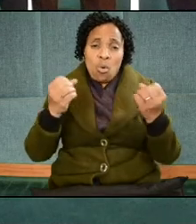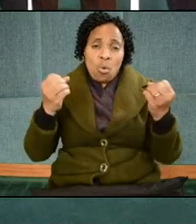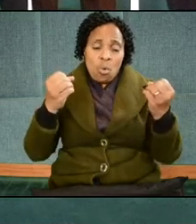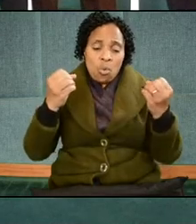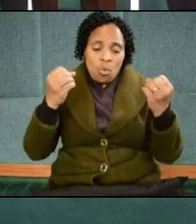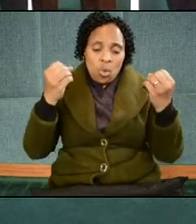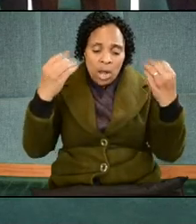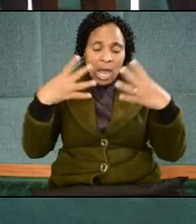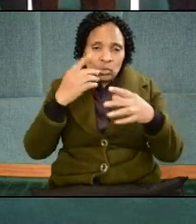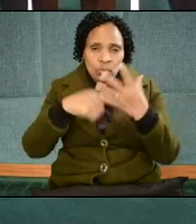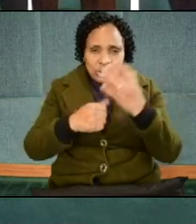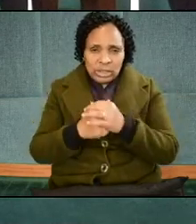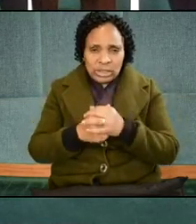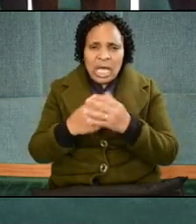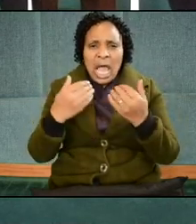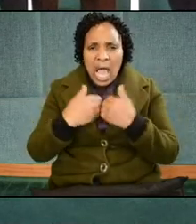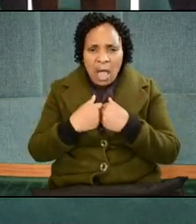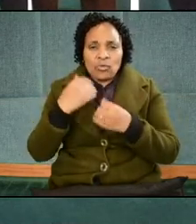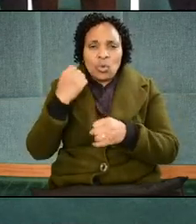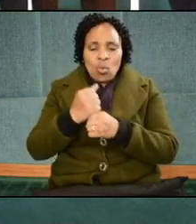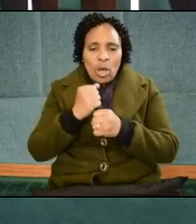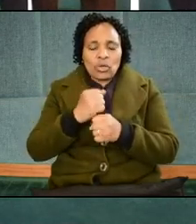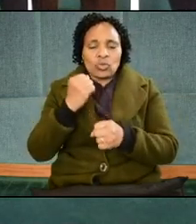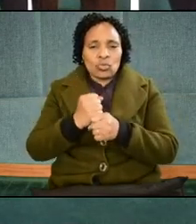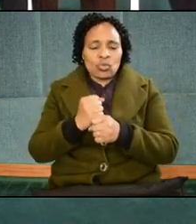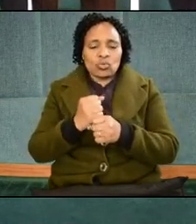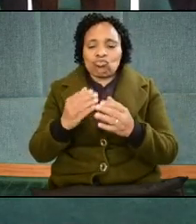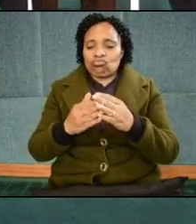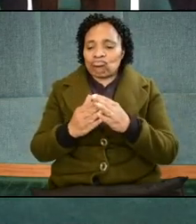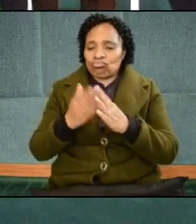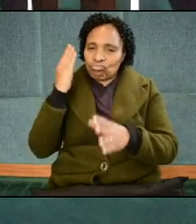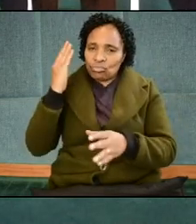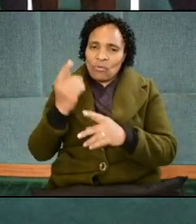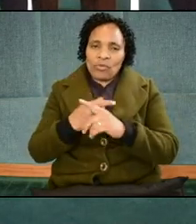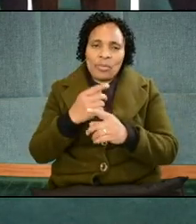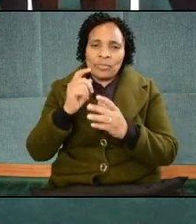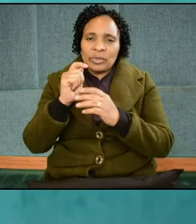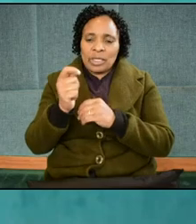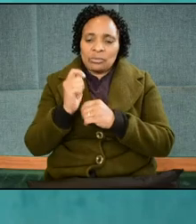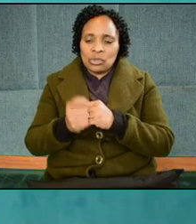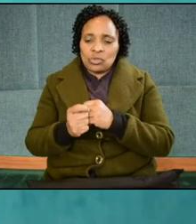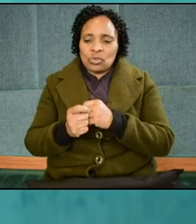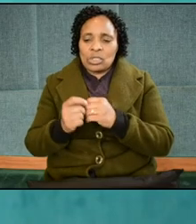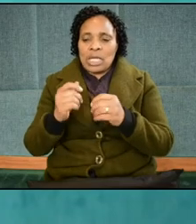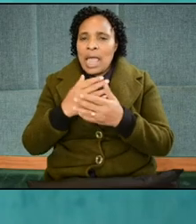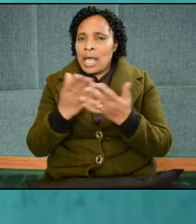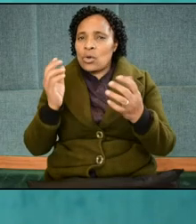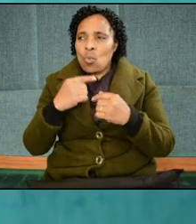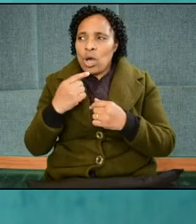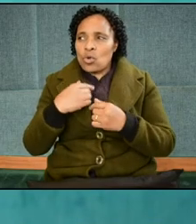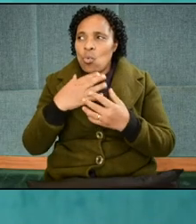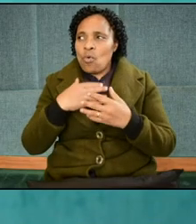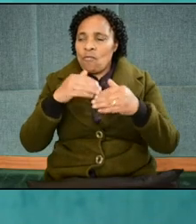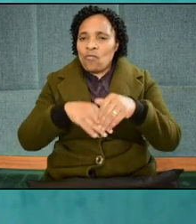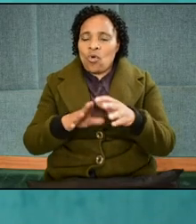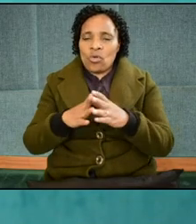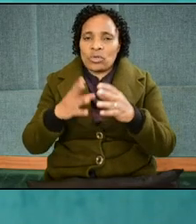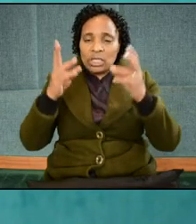read. Yet we have our work to do to resist temptation. Those who would not fall a prey to Satan's devices